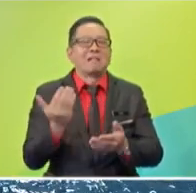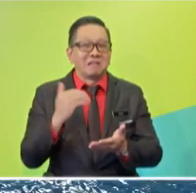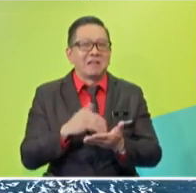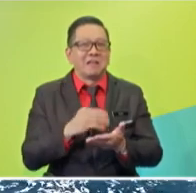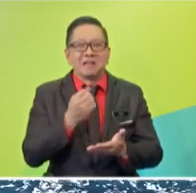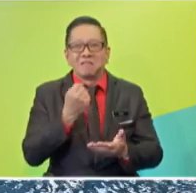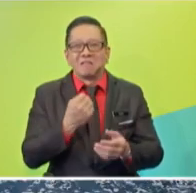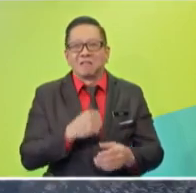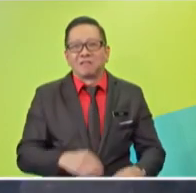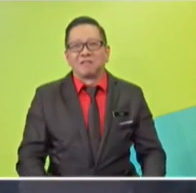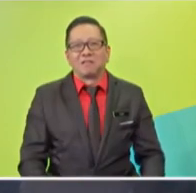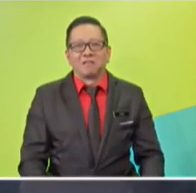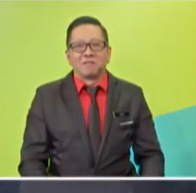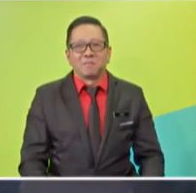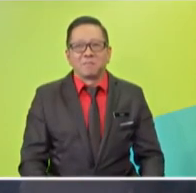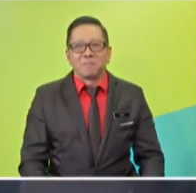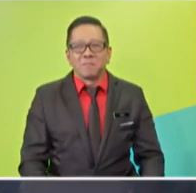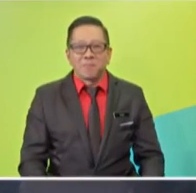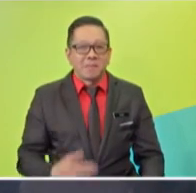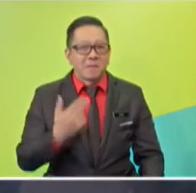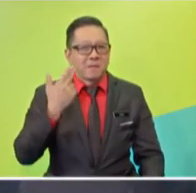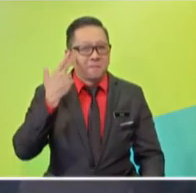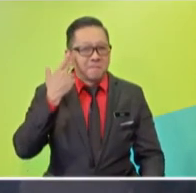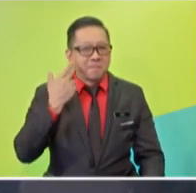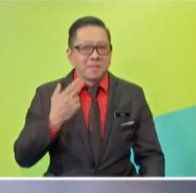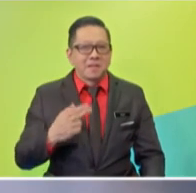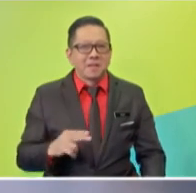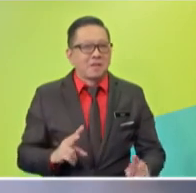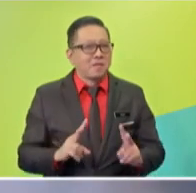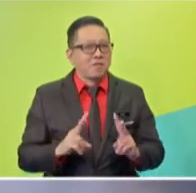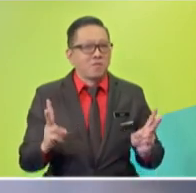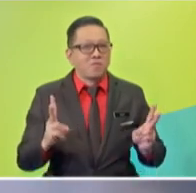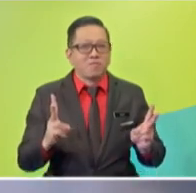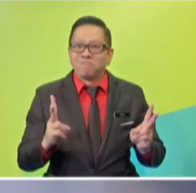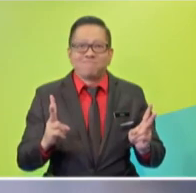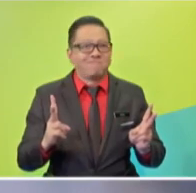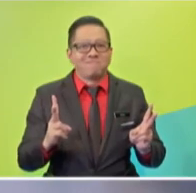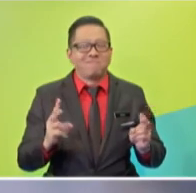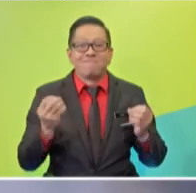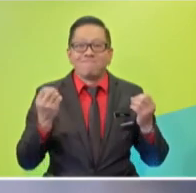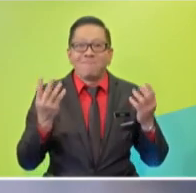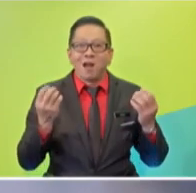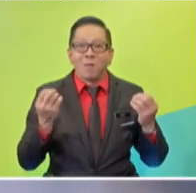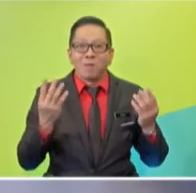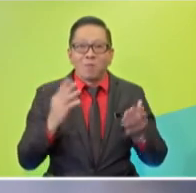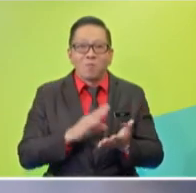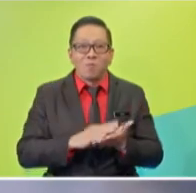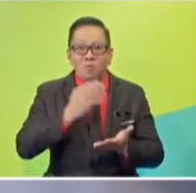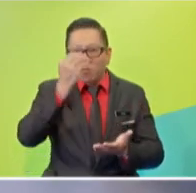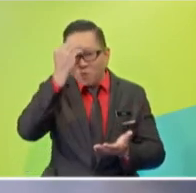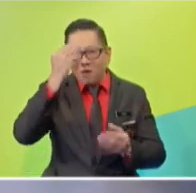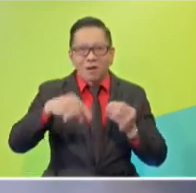Jean. Oh, Mr. Haikal, I guess it's very important, actually. It makes a difference when you hear the audio twice, huh?